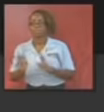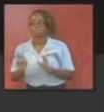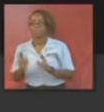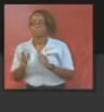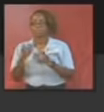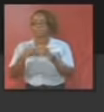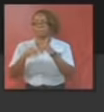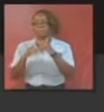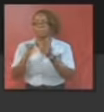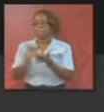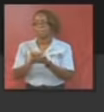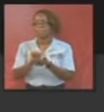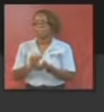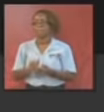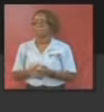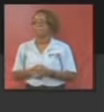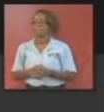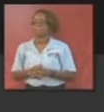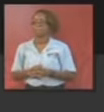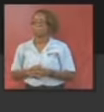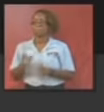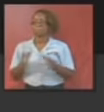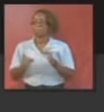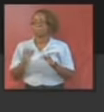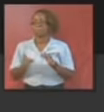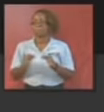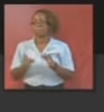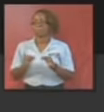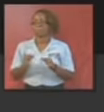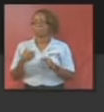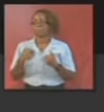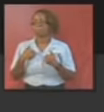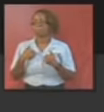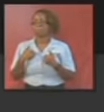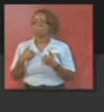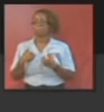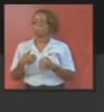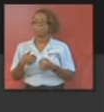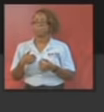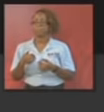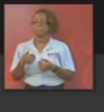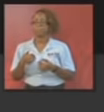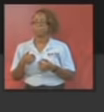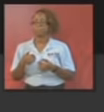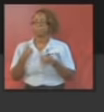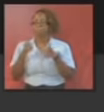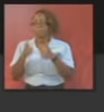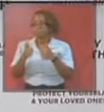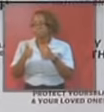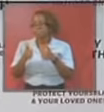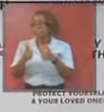these potential spreader events are effective enough, and do they need to be intensified? Thanks.